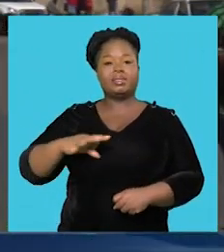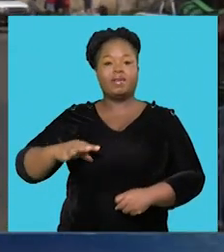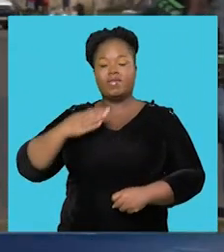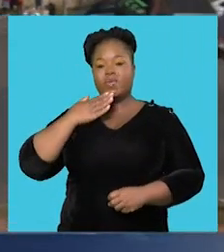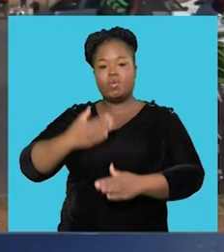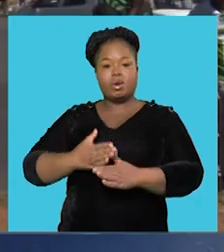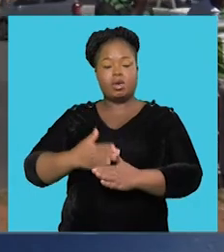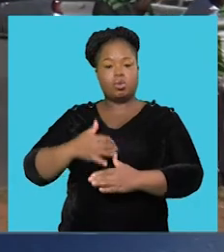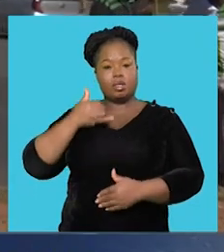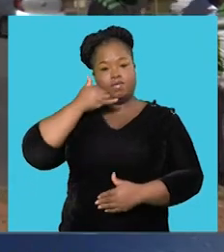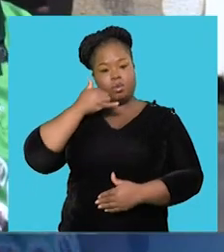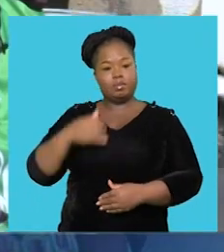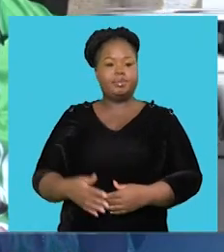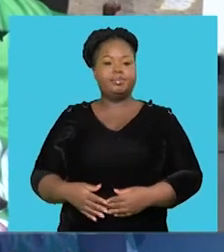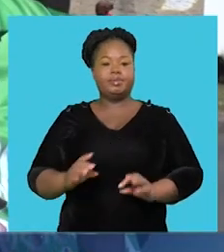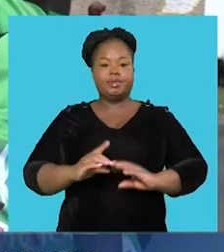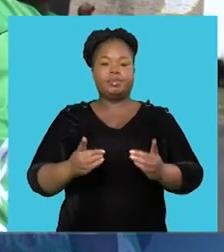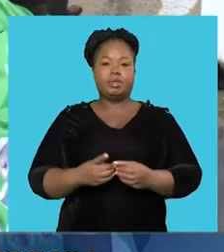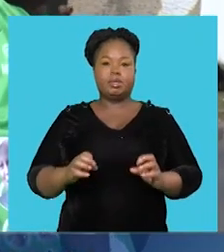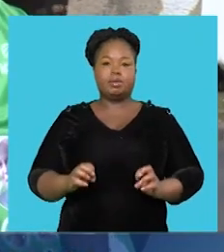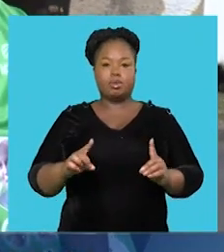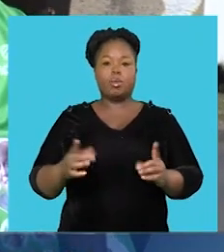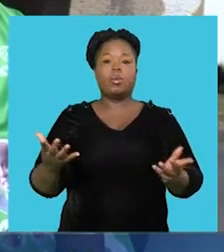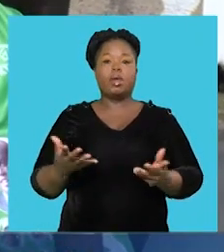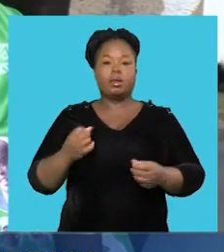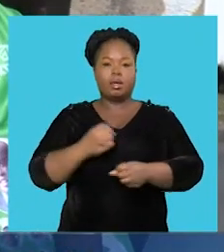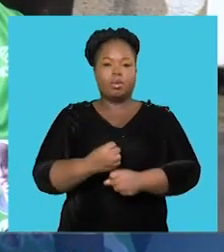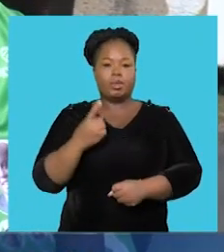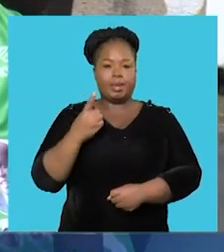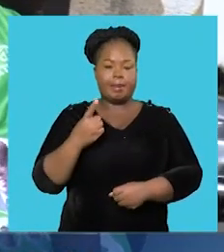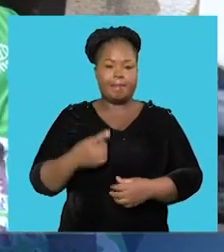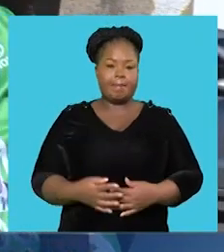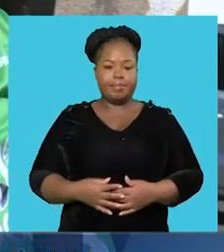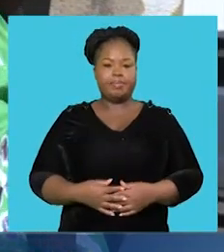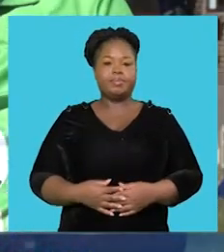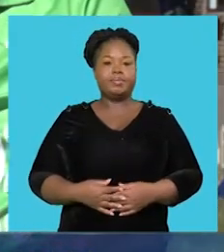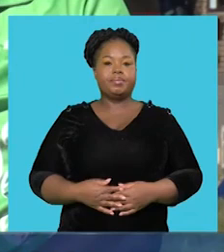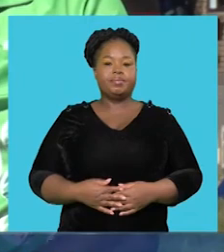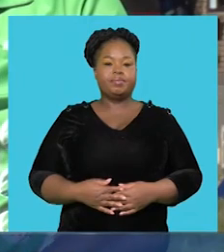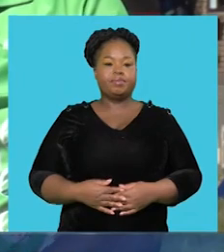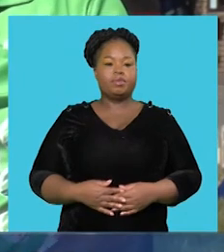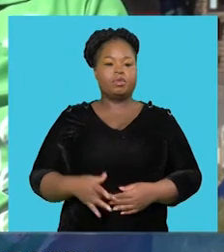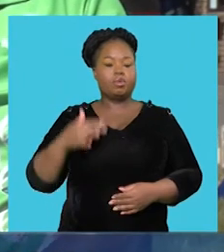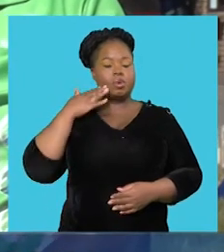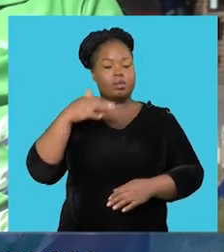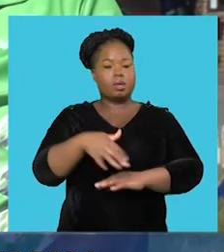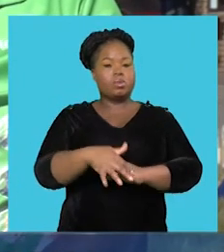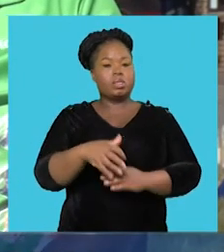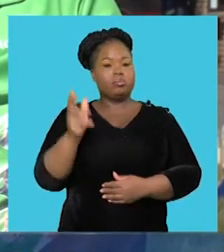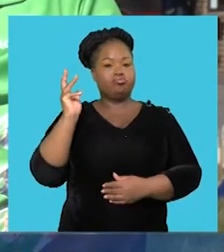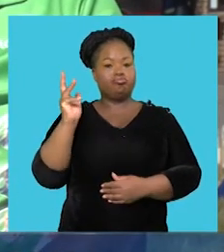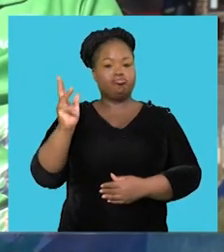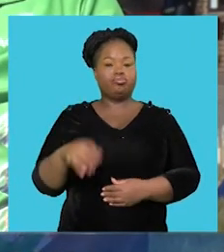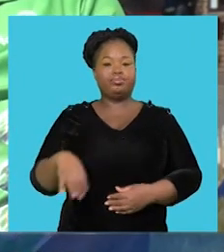beenkonzo. Lisebe lezempilo laseRhawutini esenza intetho yakhe ngaphandle kweliziko